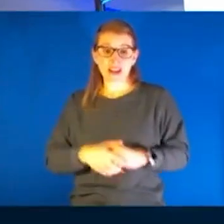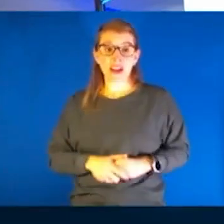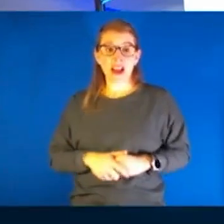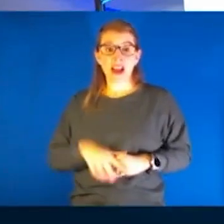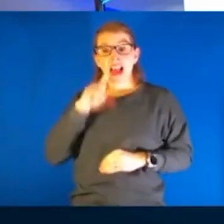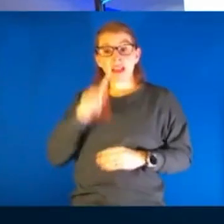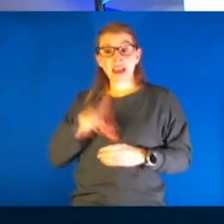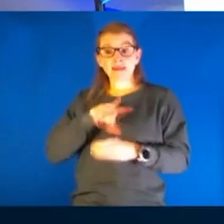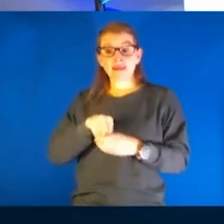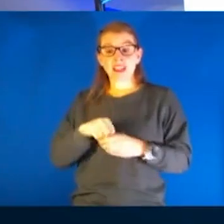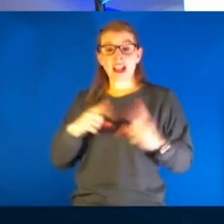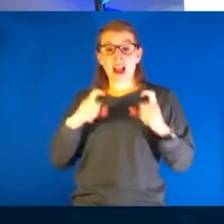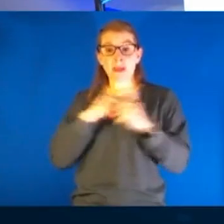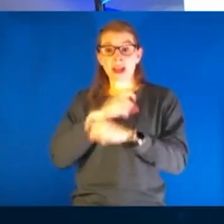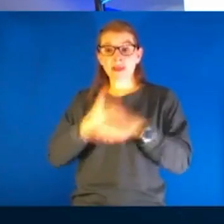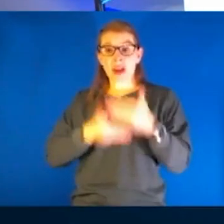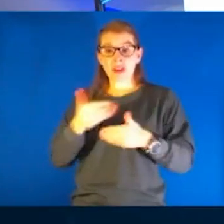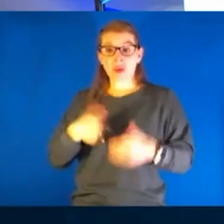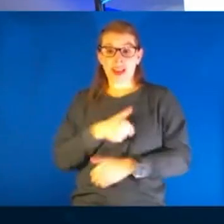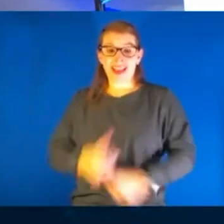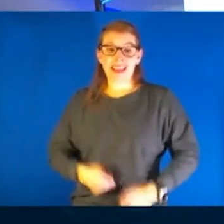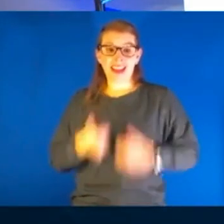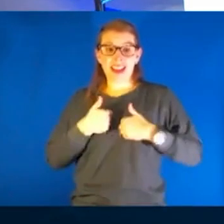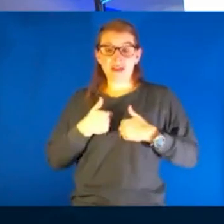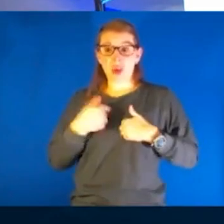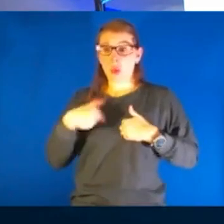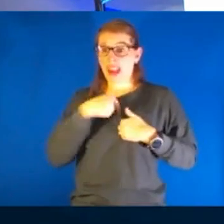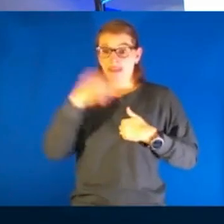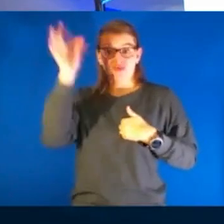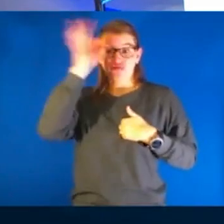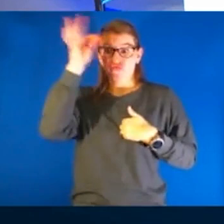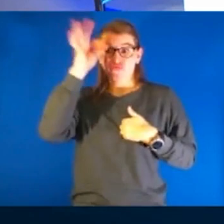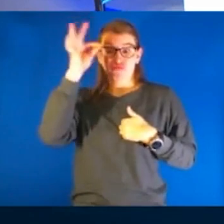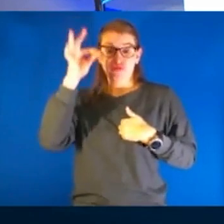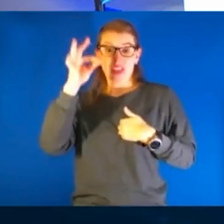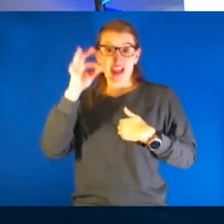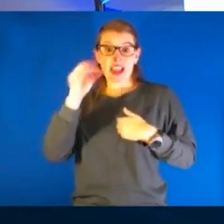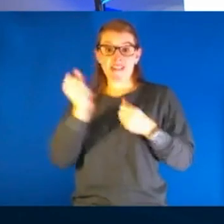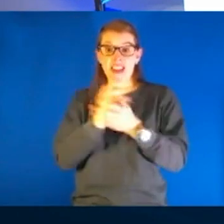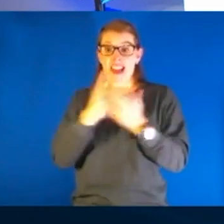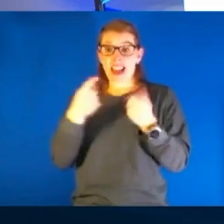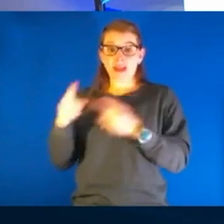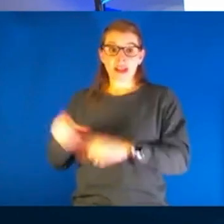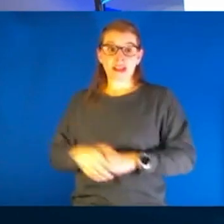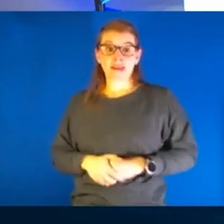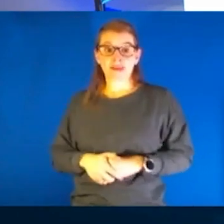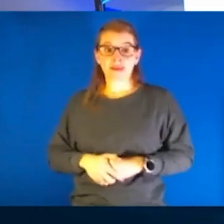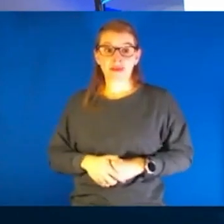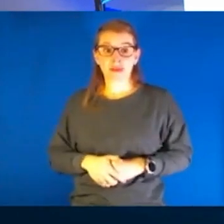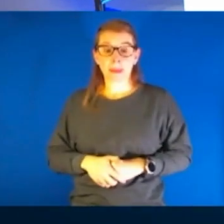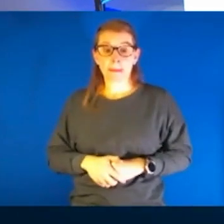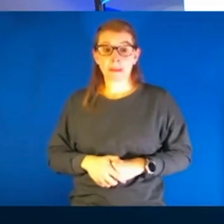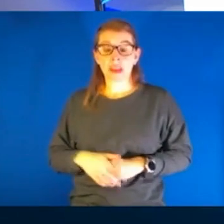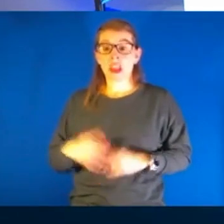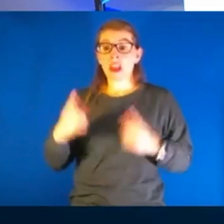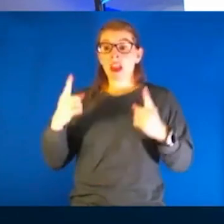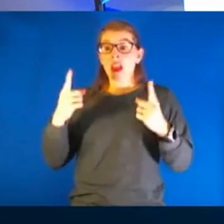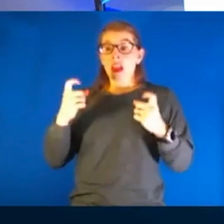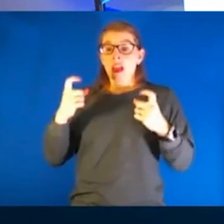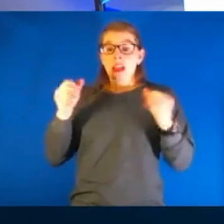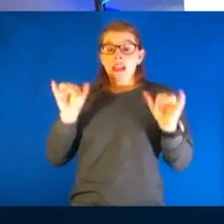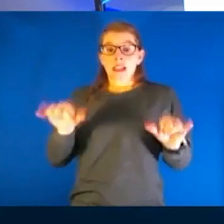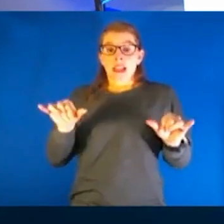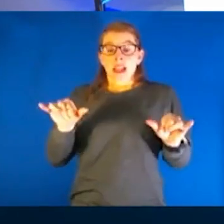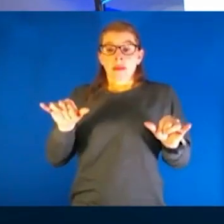which we live and to which we are so unaware of as to the degree to complexity. Right, because we could ask the same question about rattlesnakes and ticks